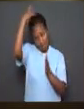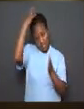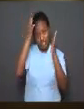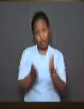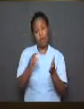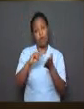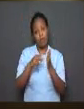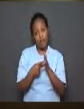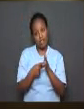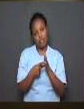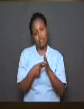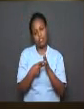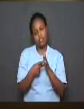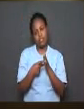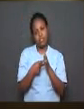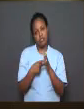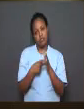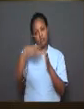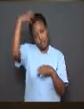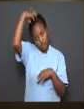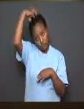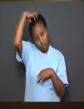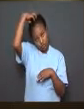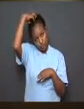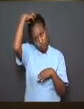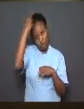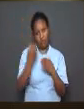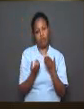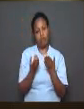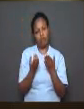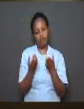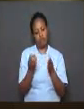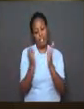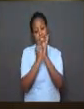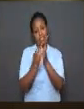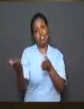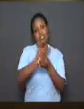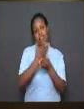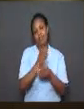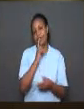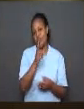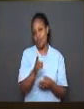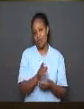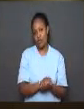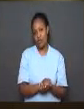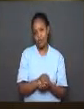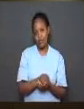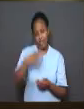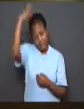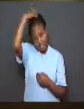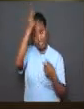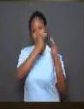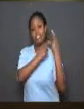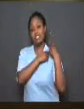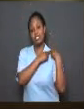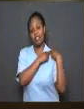Constitutionalism means that a government is legally limited in its powers. The authority of